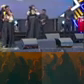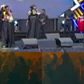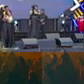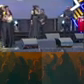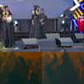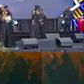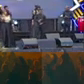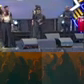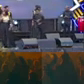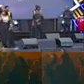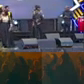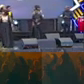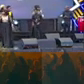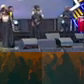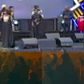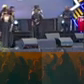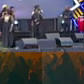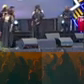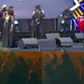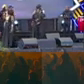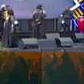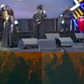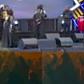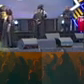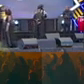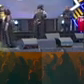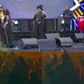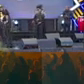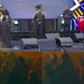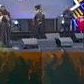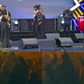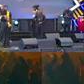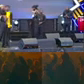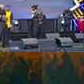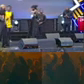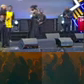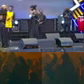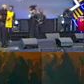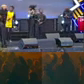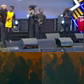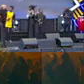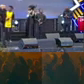hallelujah amen amen amen